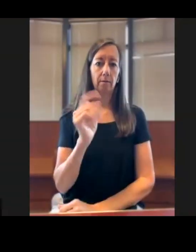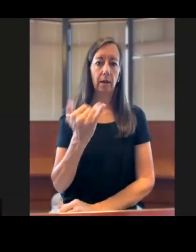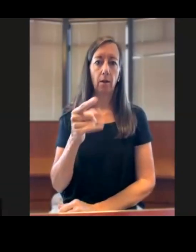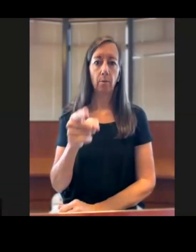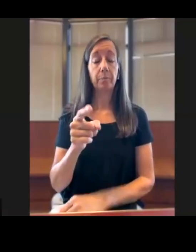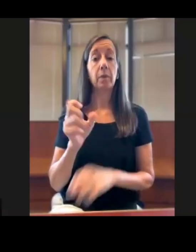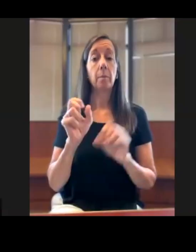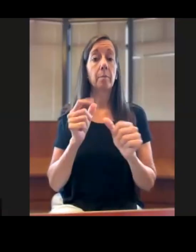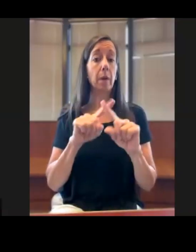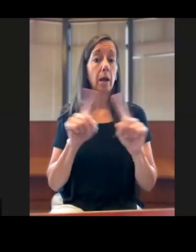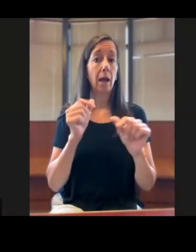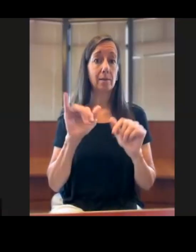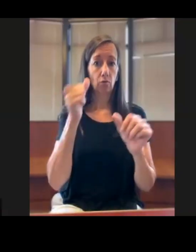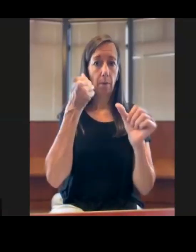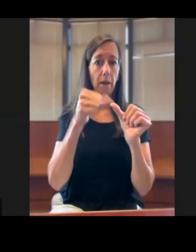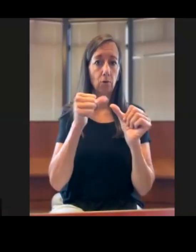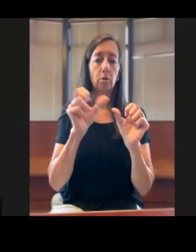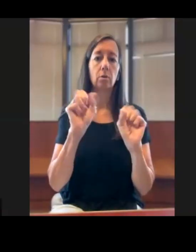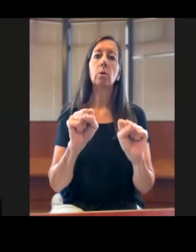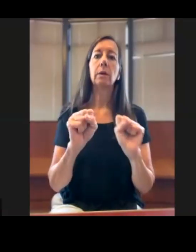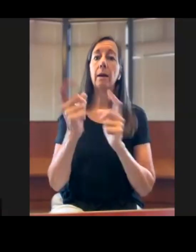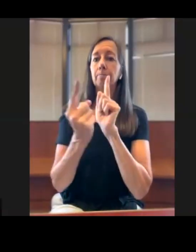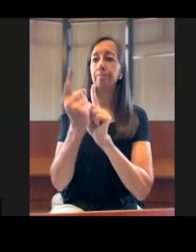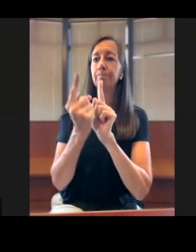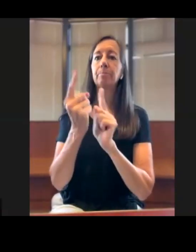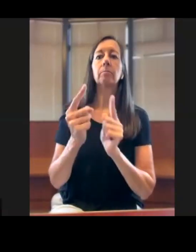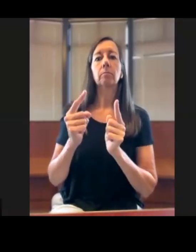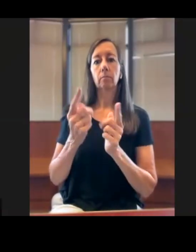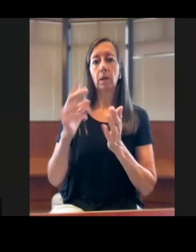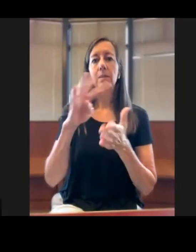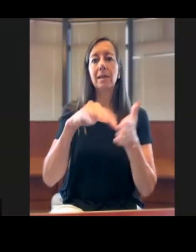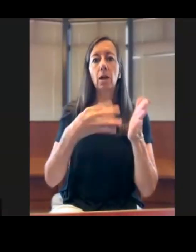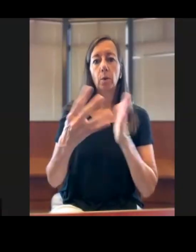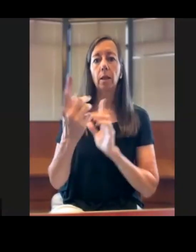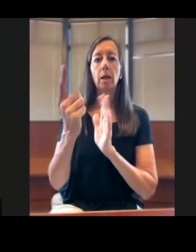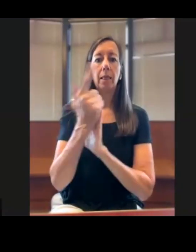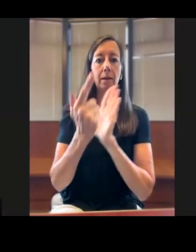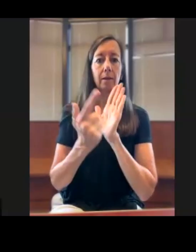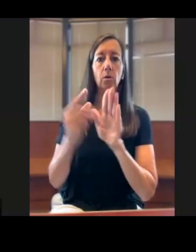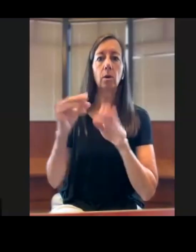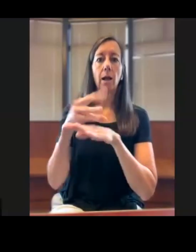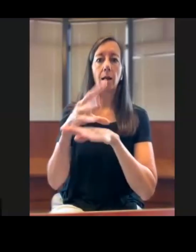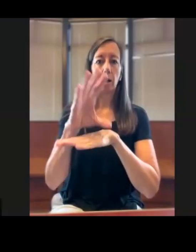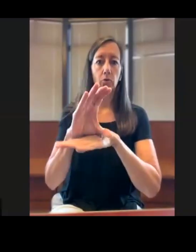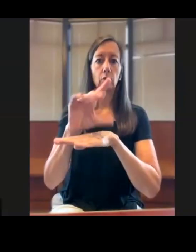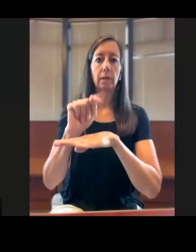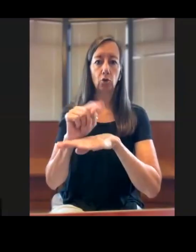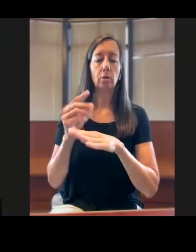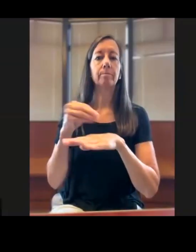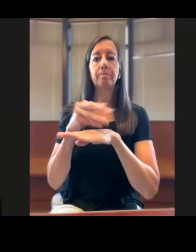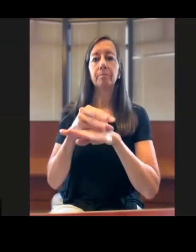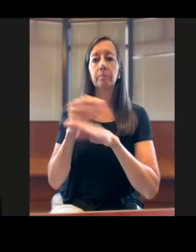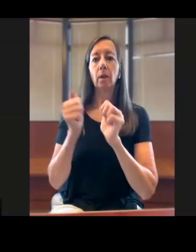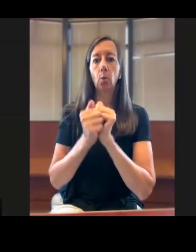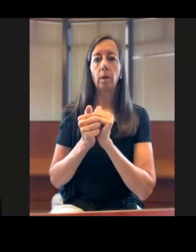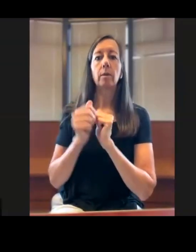a one-on-one legal consultation session with Jonee through the link available now in the chat, and it's also linked